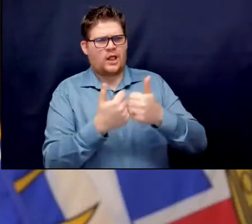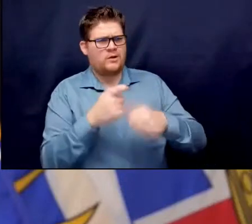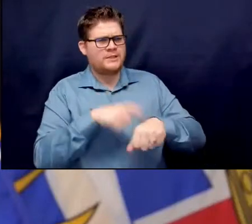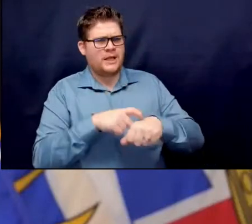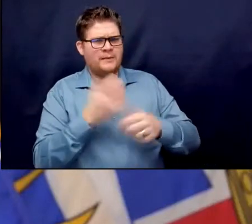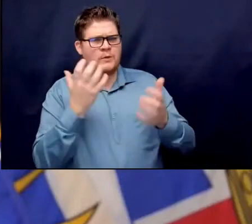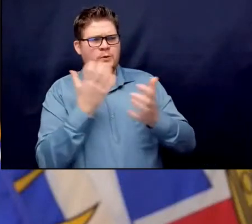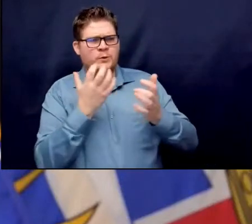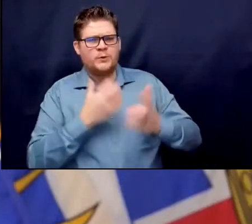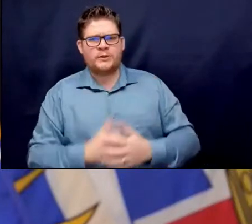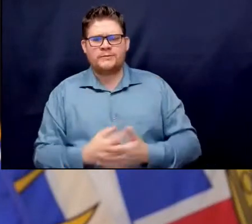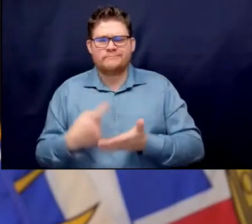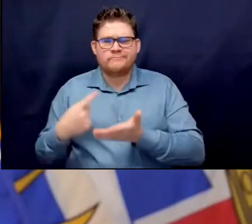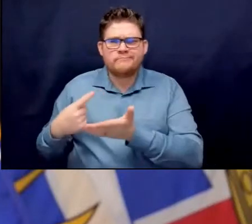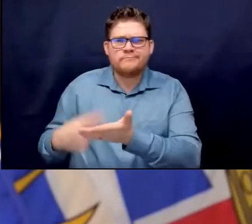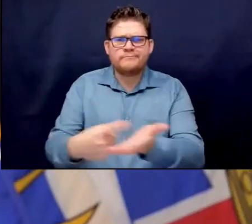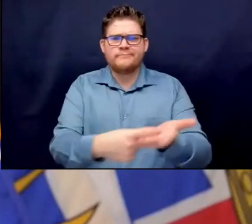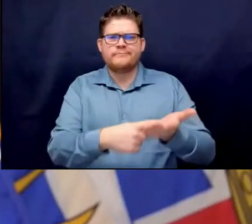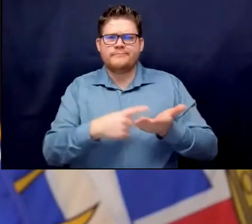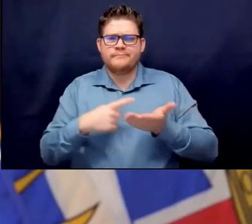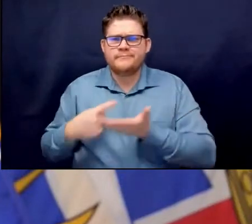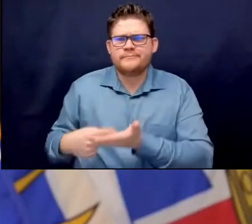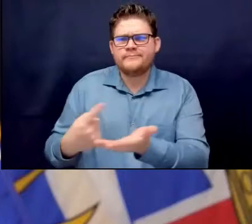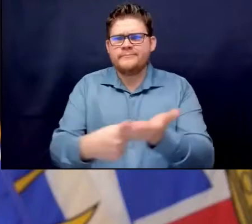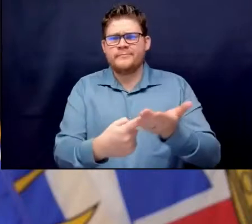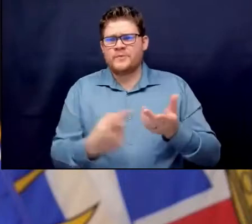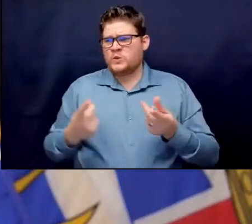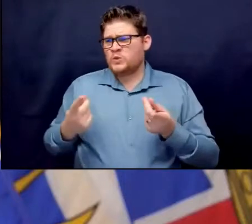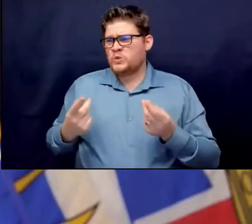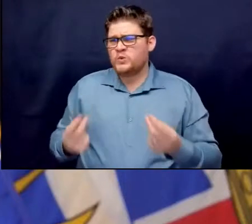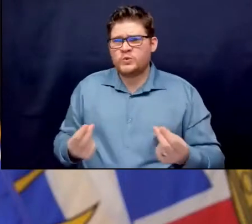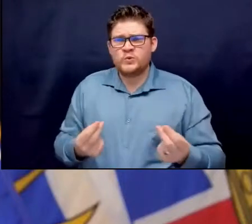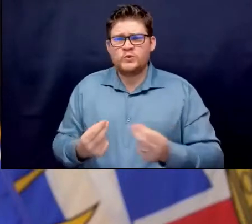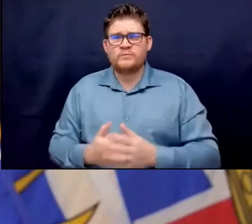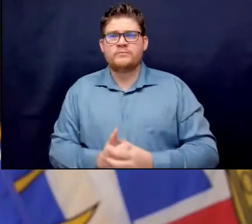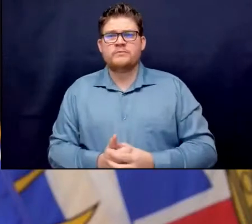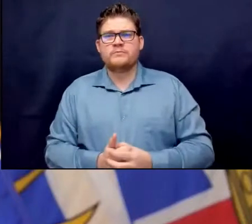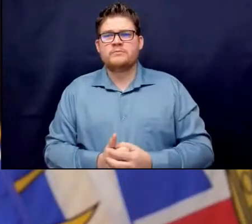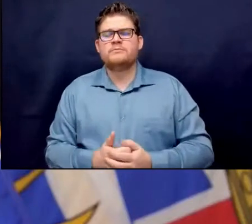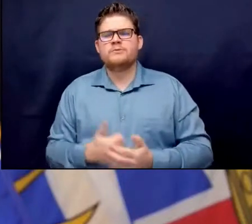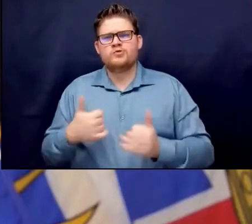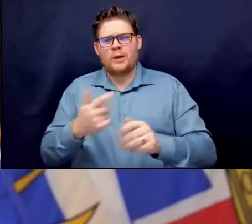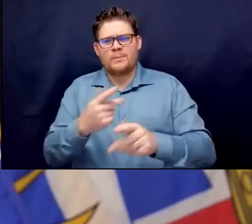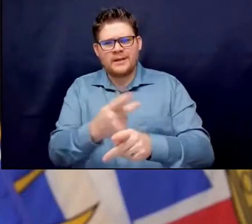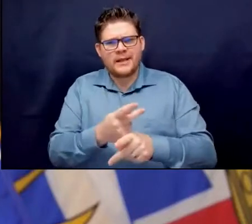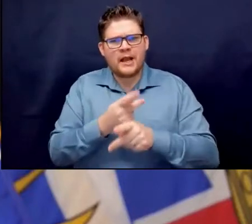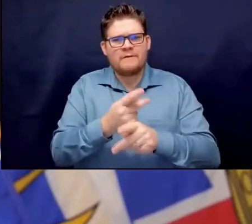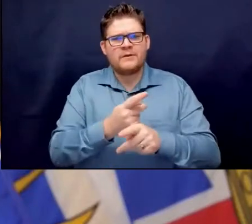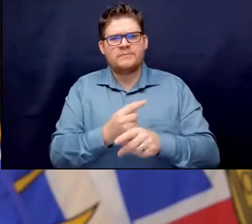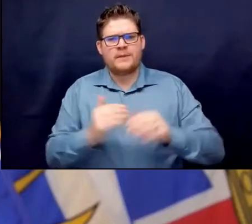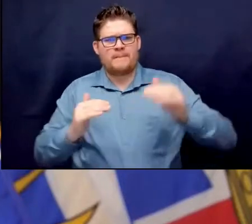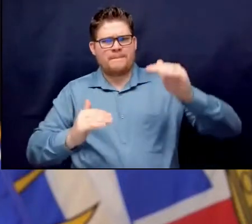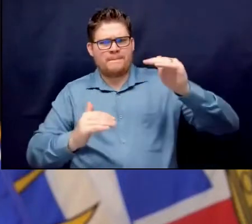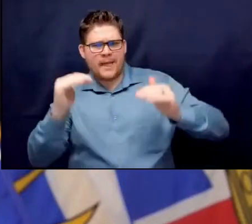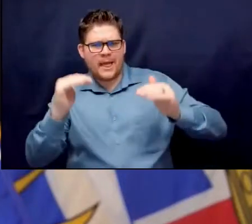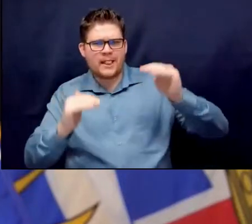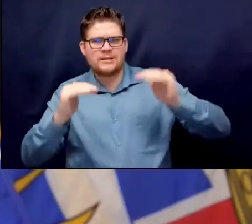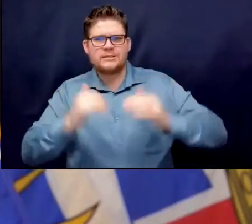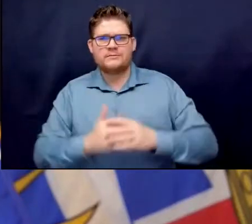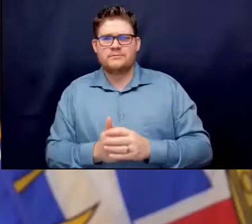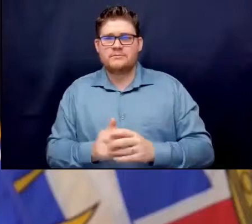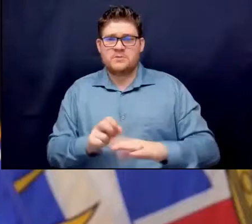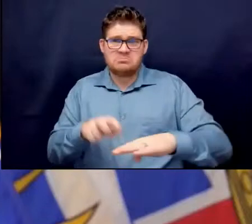and account for the worst case scenarios that could happen. And we try and do that in a measured way, and finding that balance